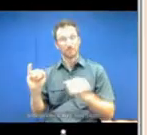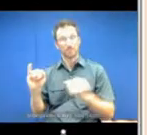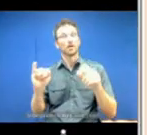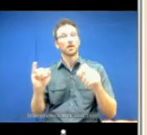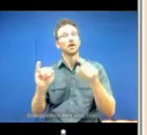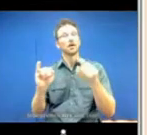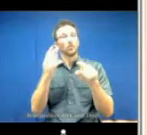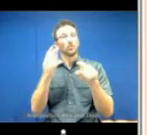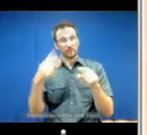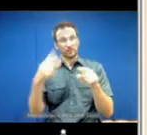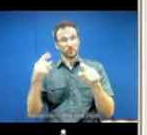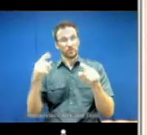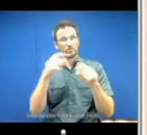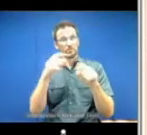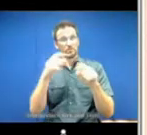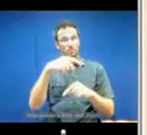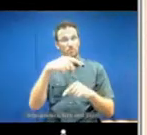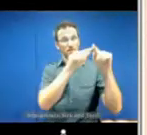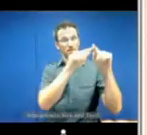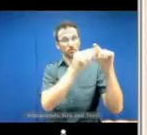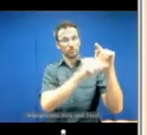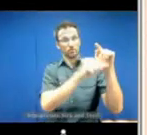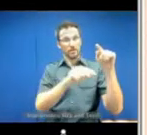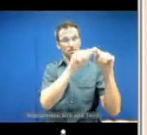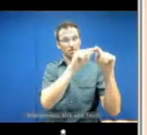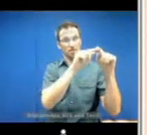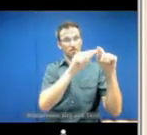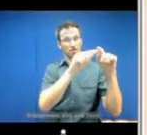triangle and the red oval.